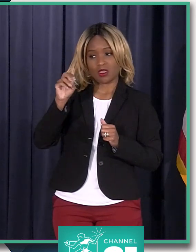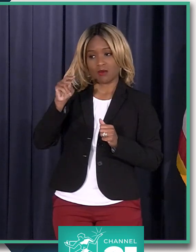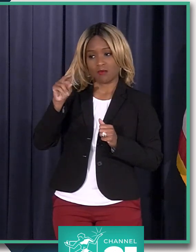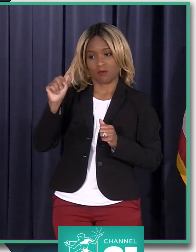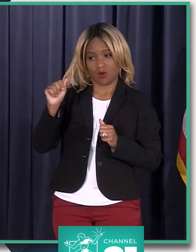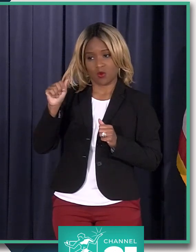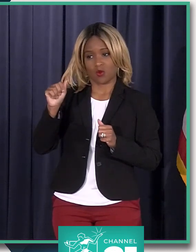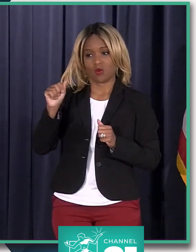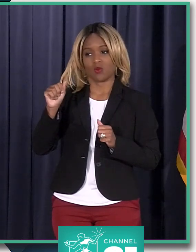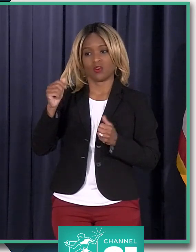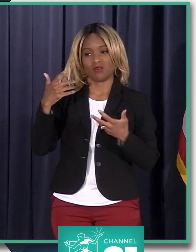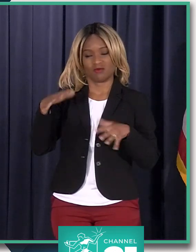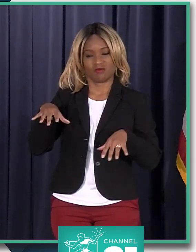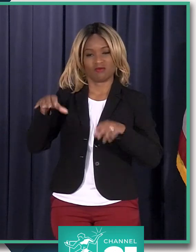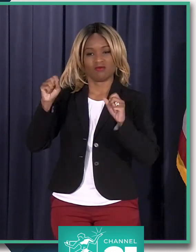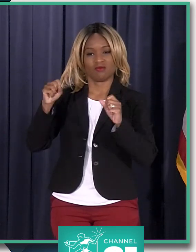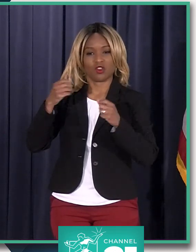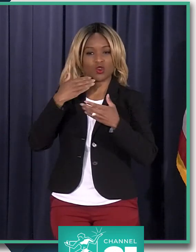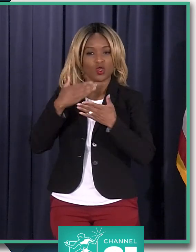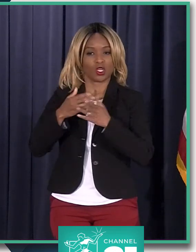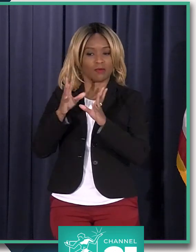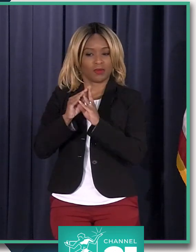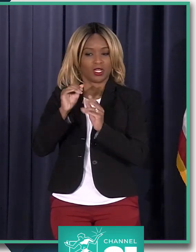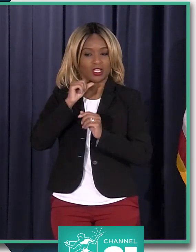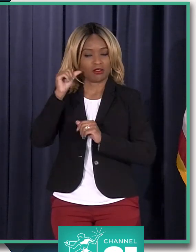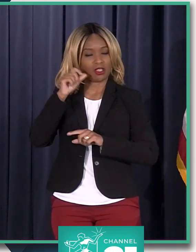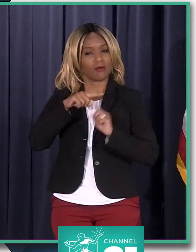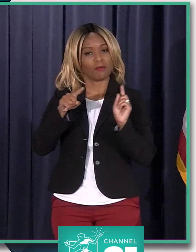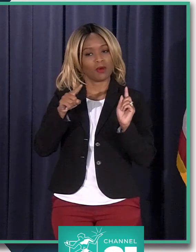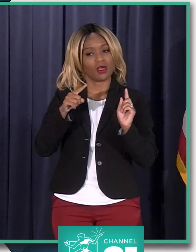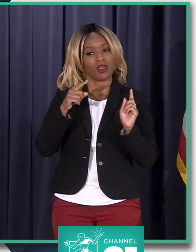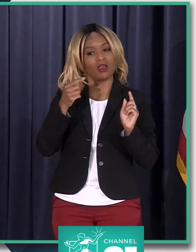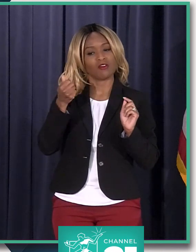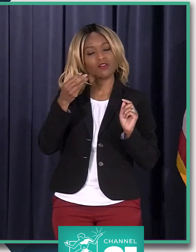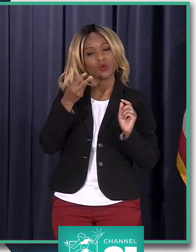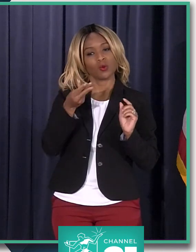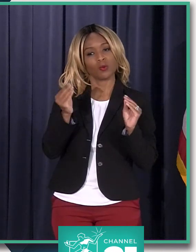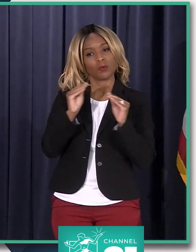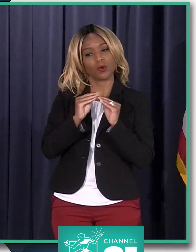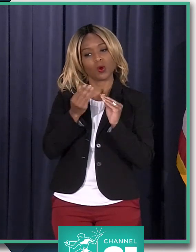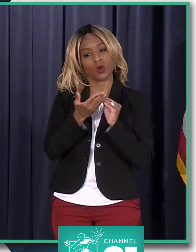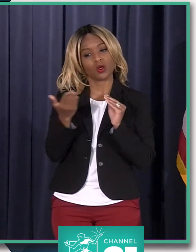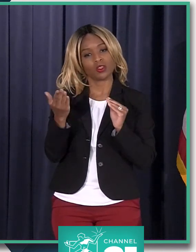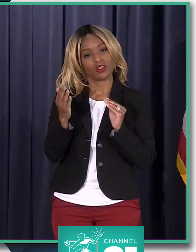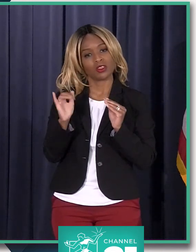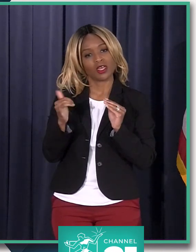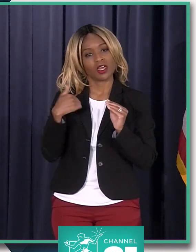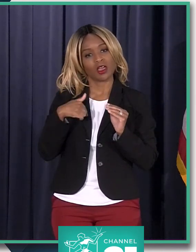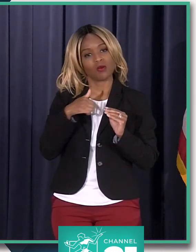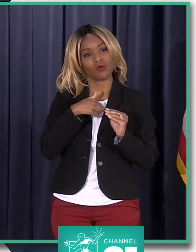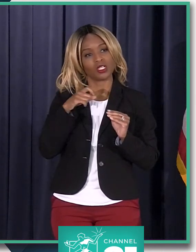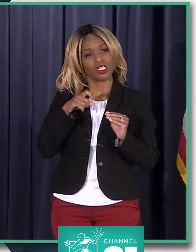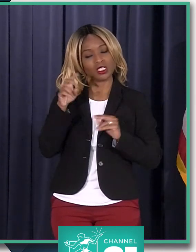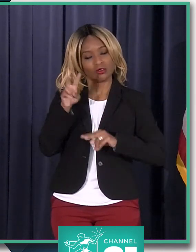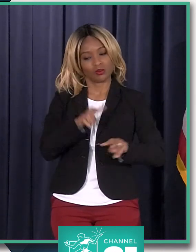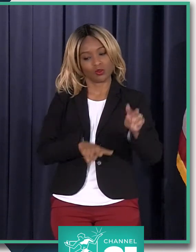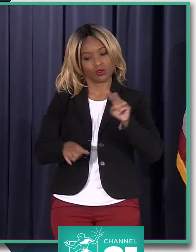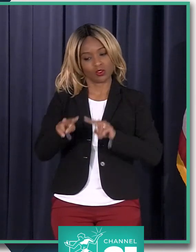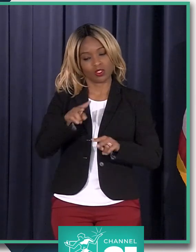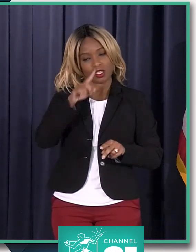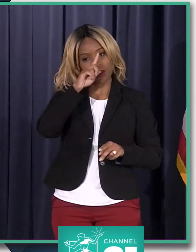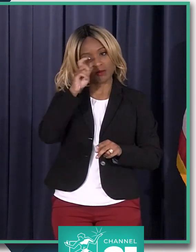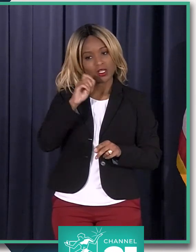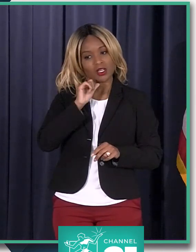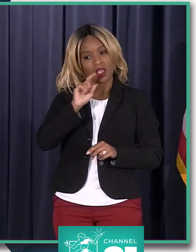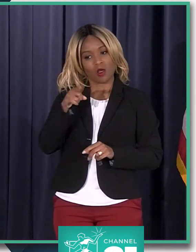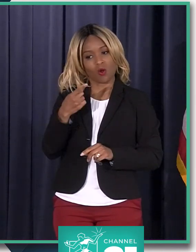meeting yesterday, and I'm pleased with that. But there is a couple more things that we need to take a look at, because it's not